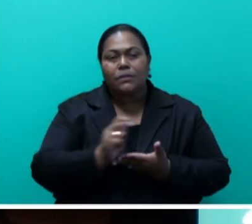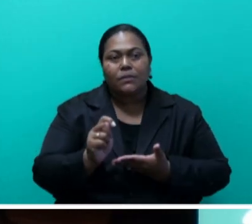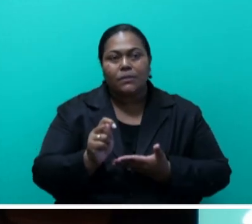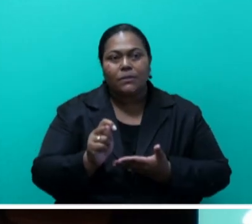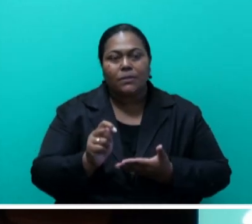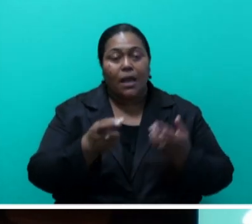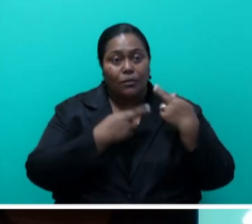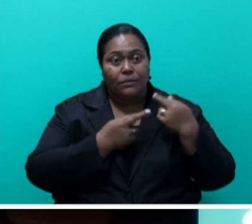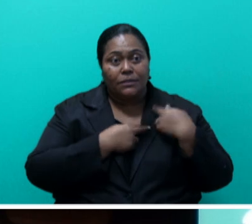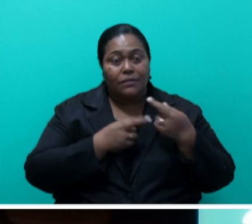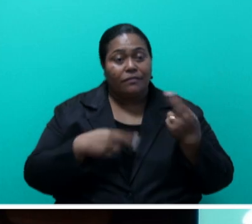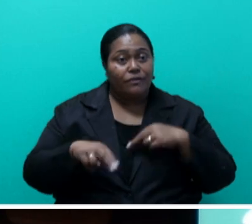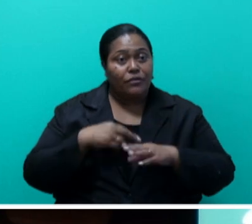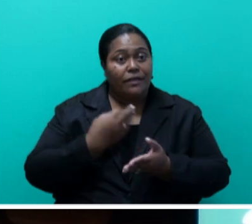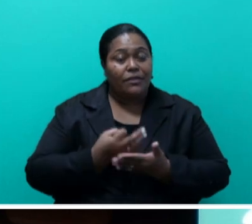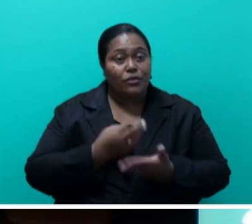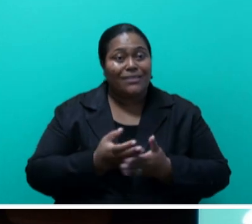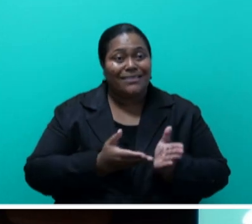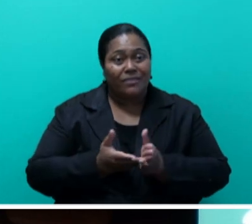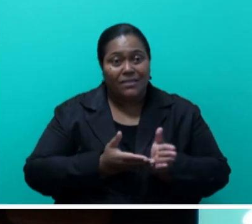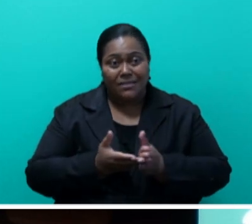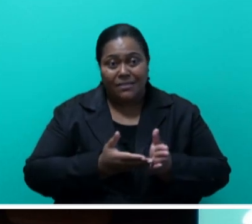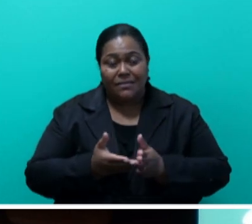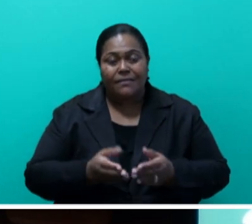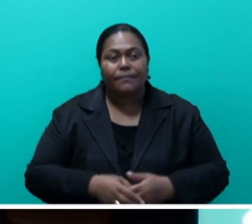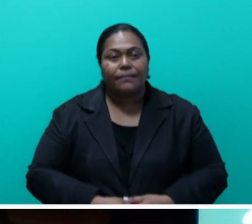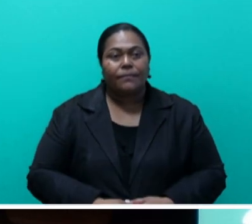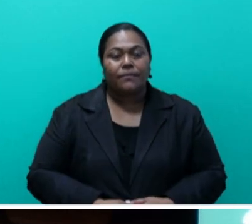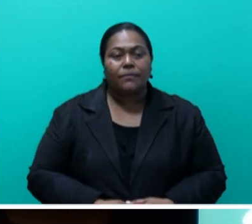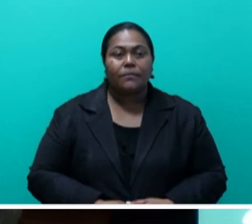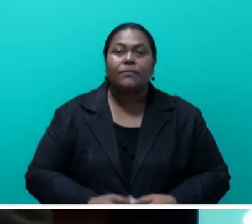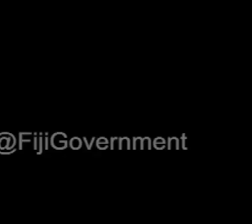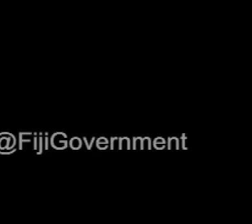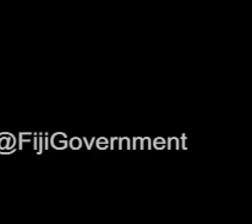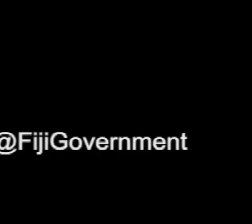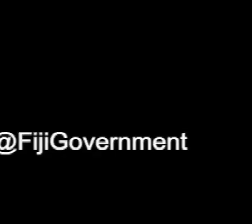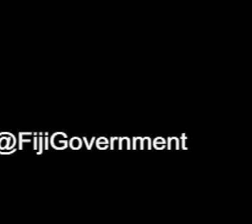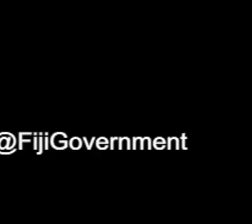Fiji's financial services sector, Mr. Speaker, sir. Thank you, Mr. Speaker.